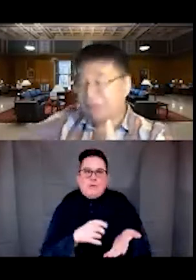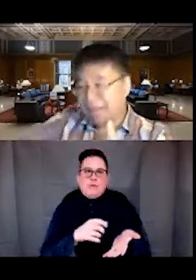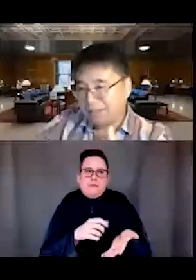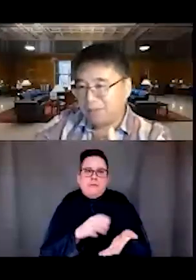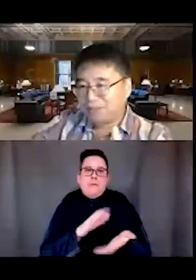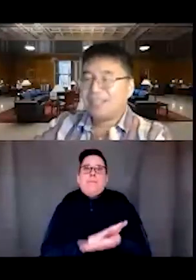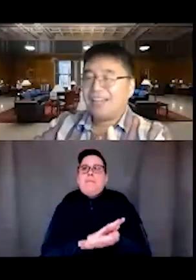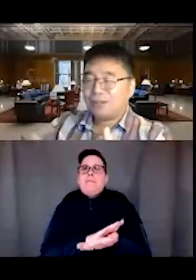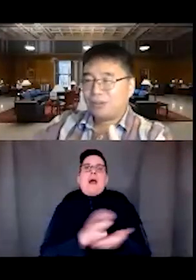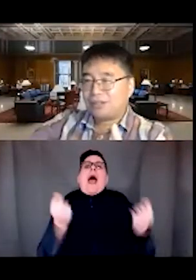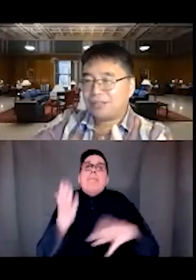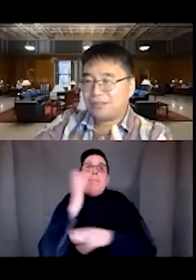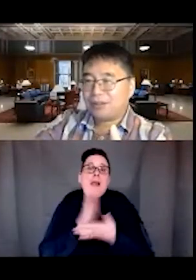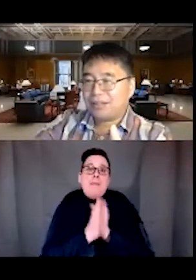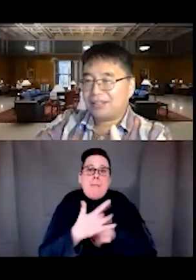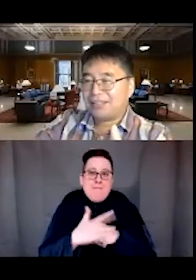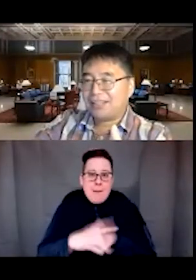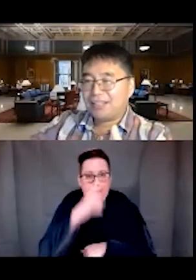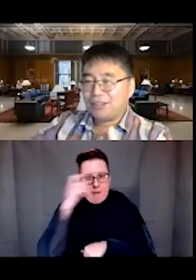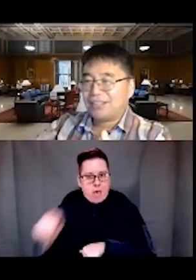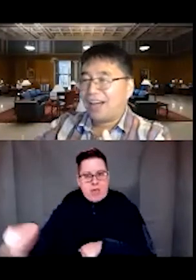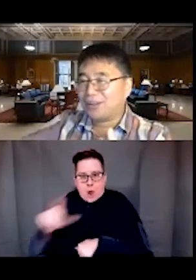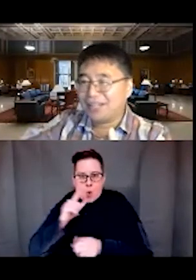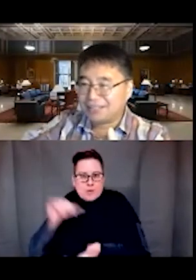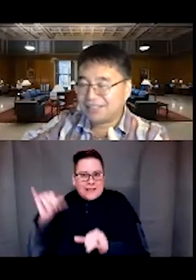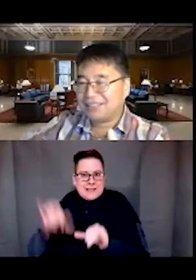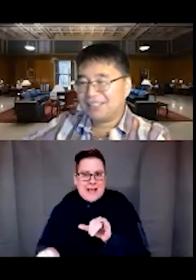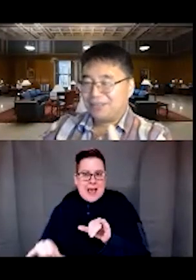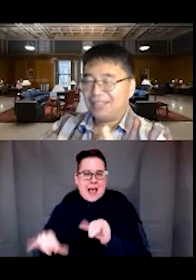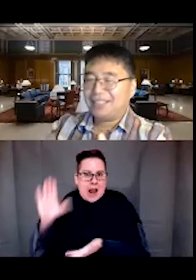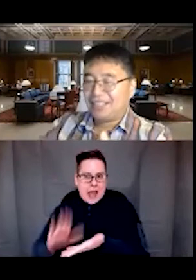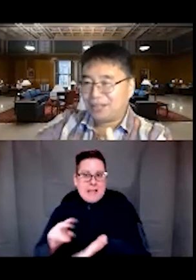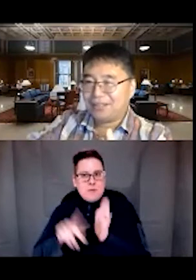that became available as a result of a lower length of stay. If you can dollarize it,